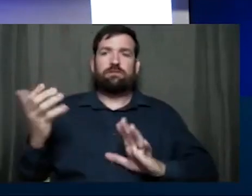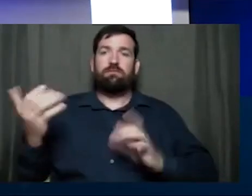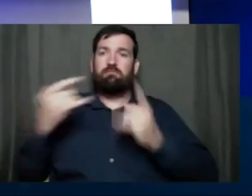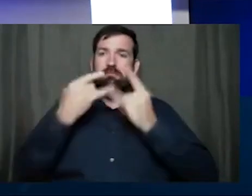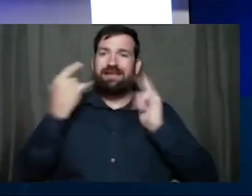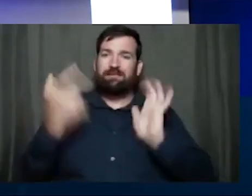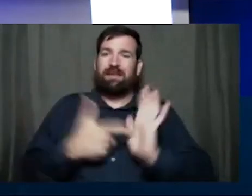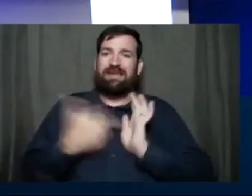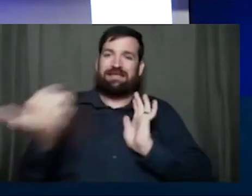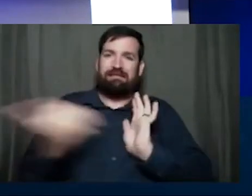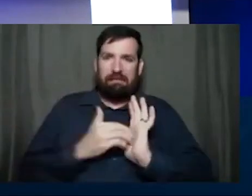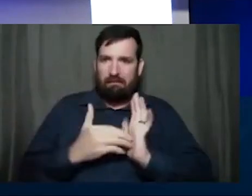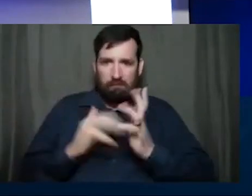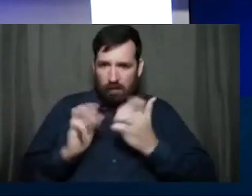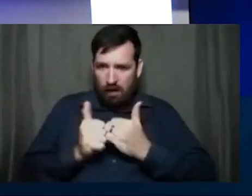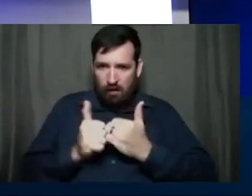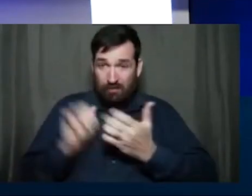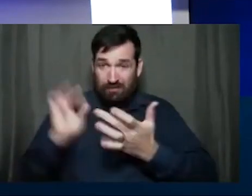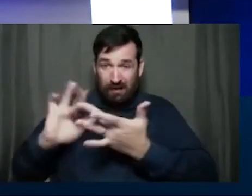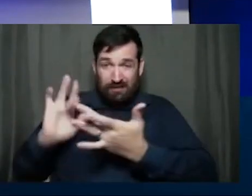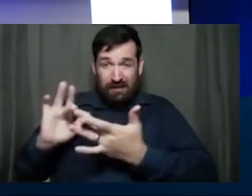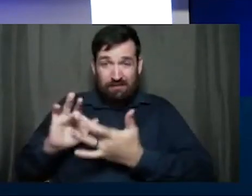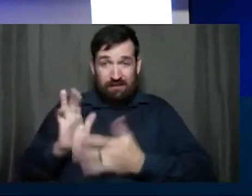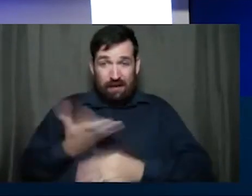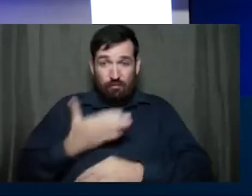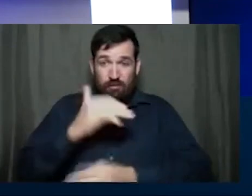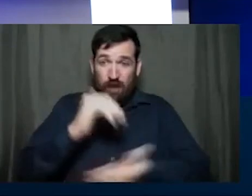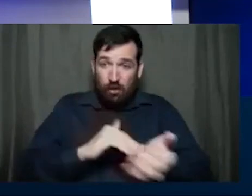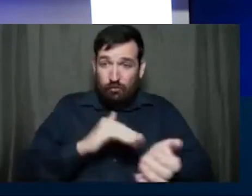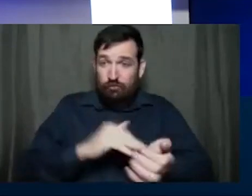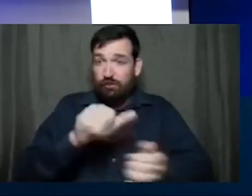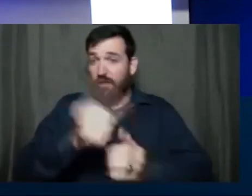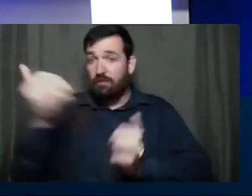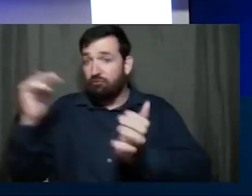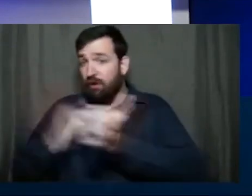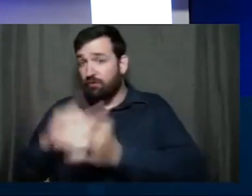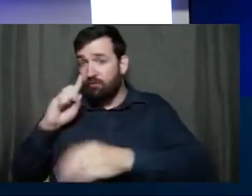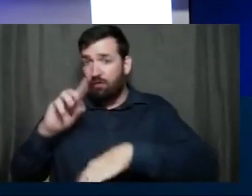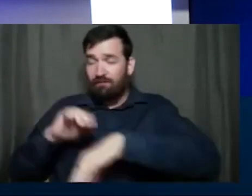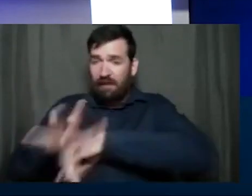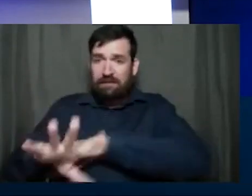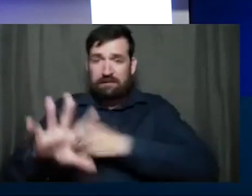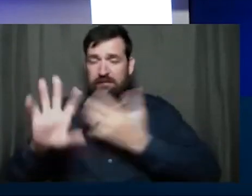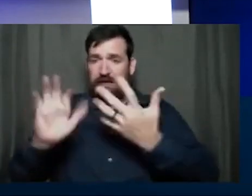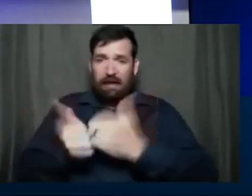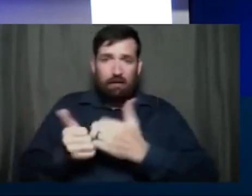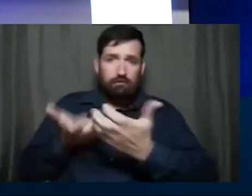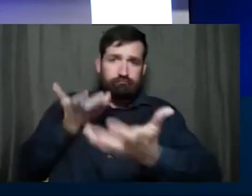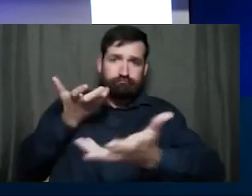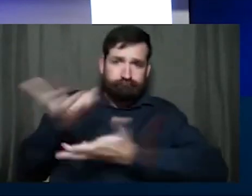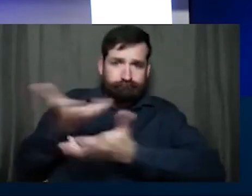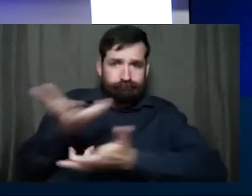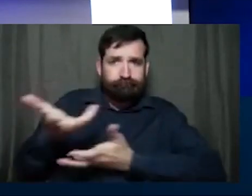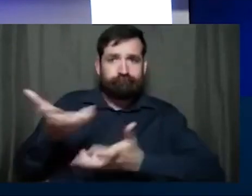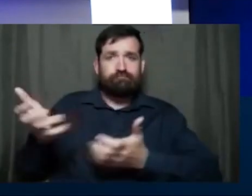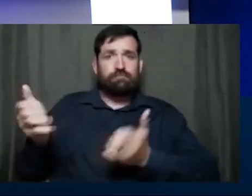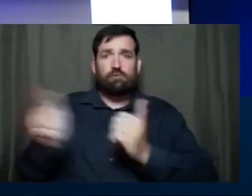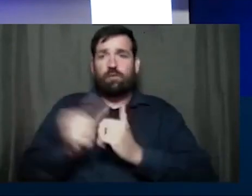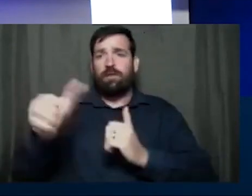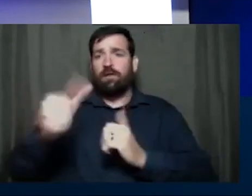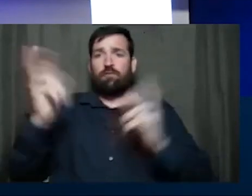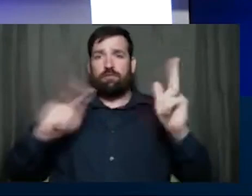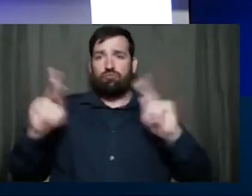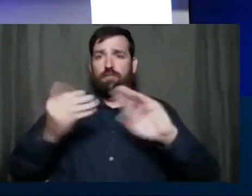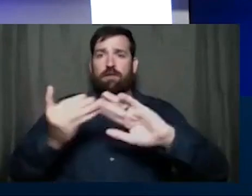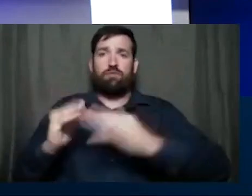in touch with our doctors and other doctors to get advice? How do we work on that level with other folks in the community?